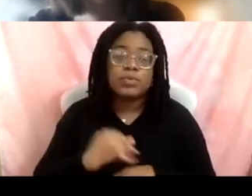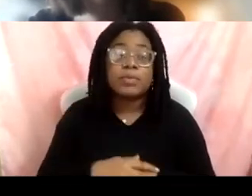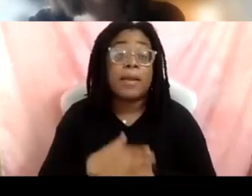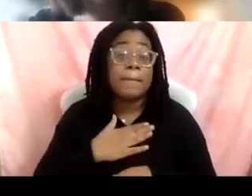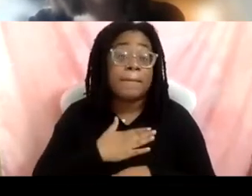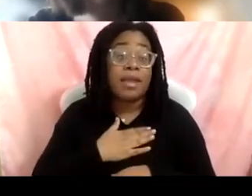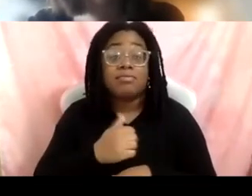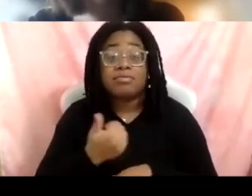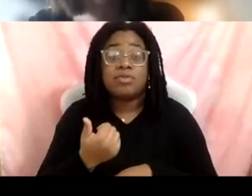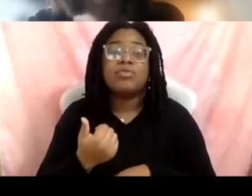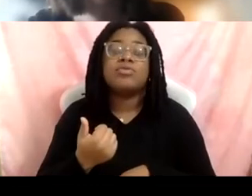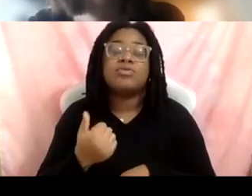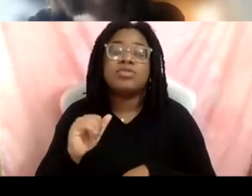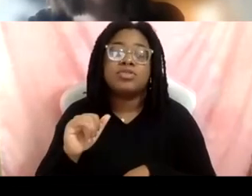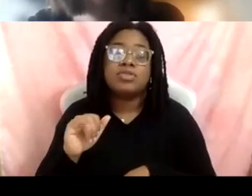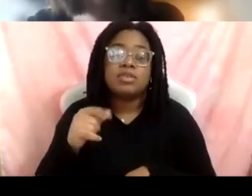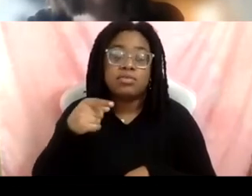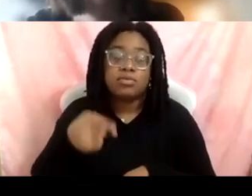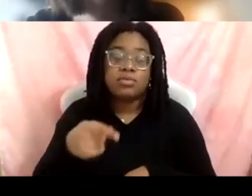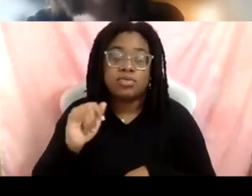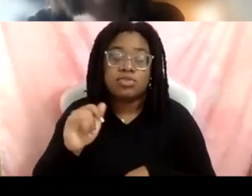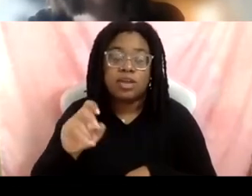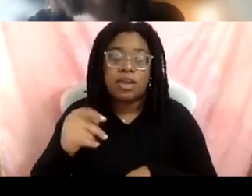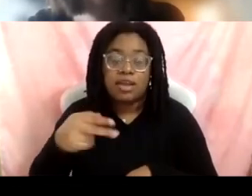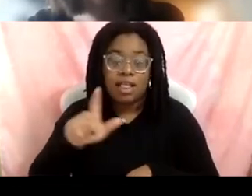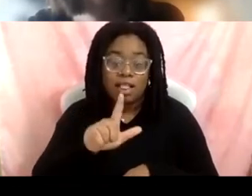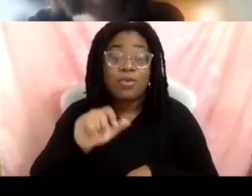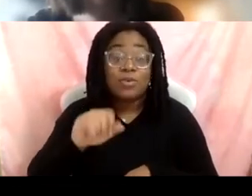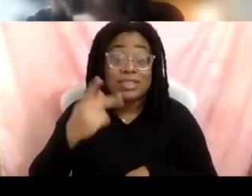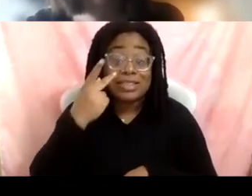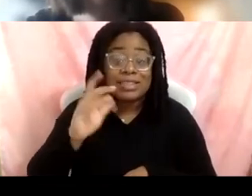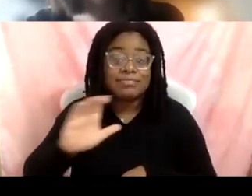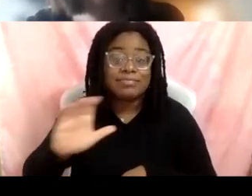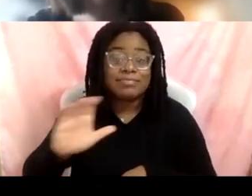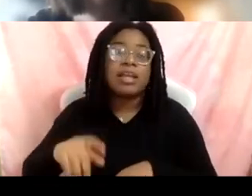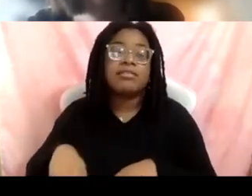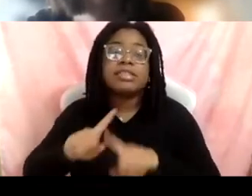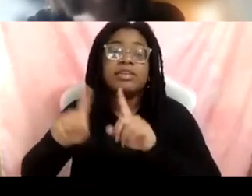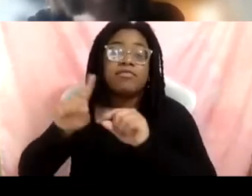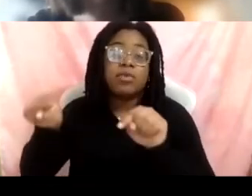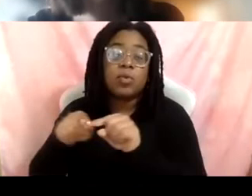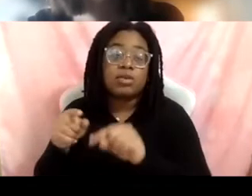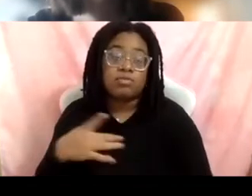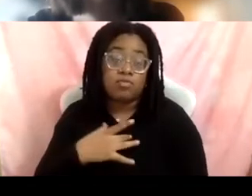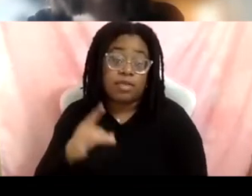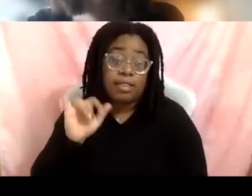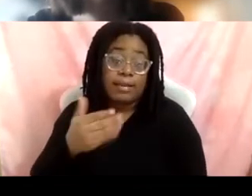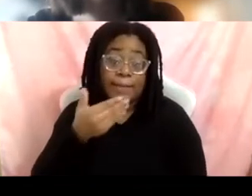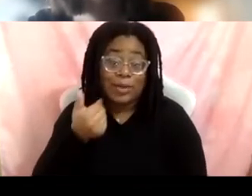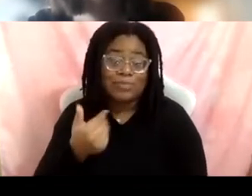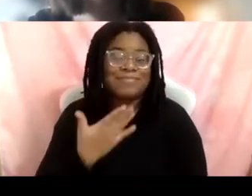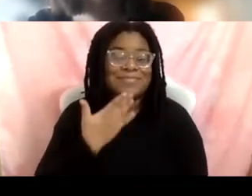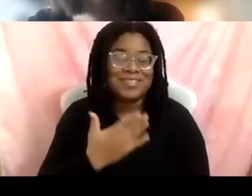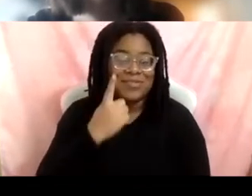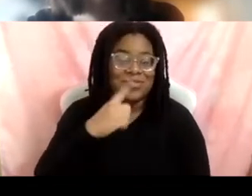to post that link into the chat box where you can go to view the captions in a separate window if you would like. Thank you, Jaquil.